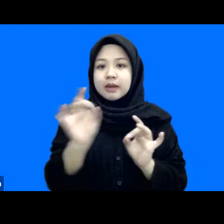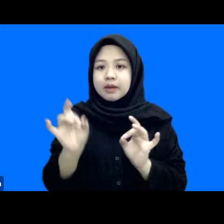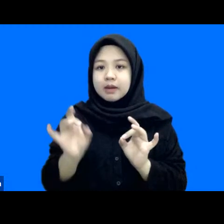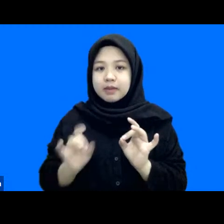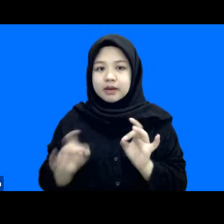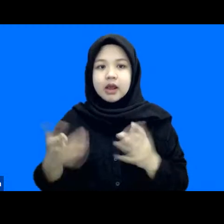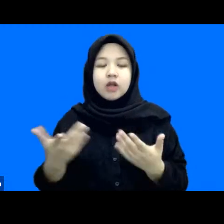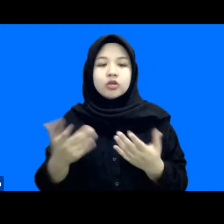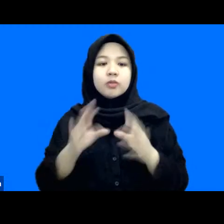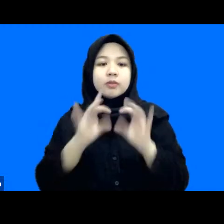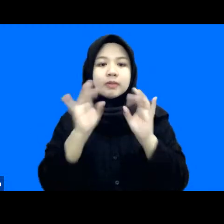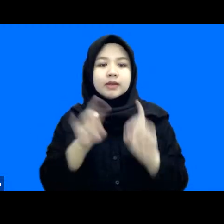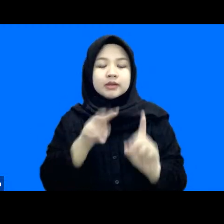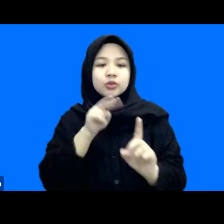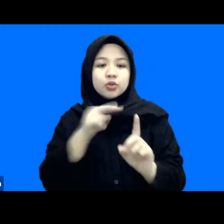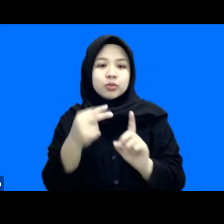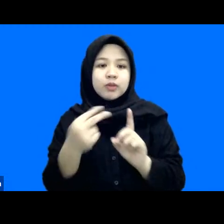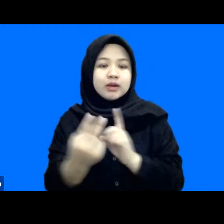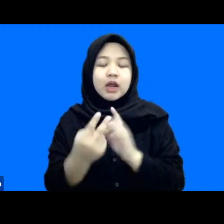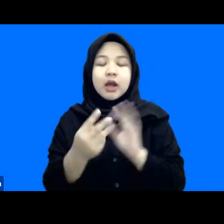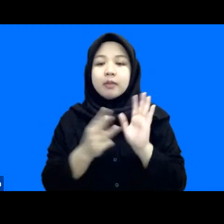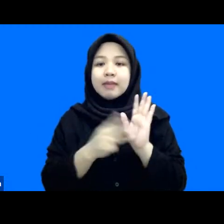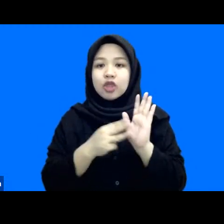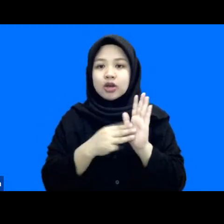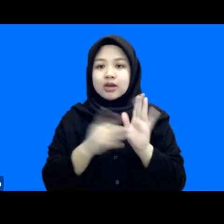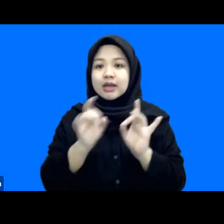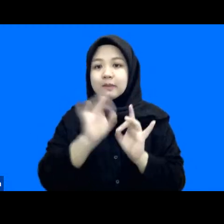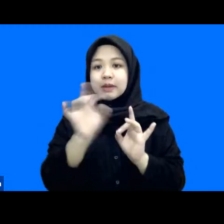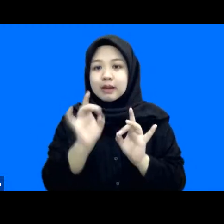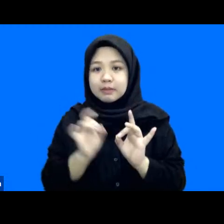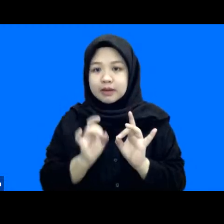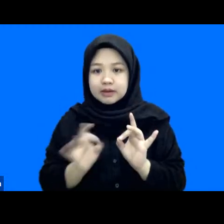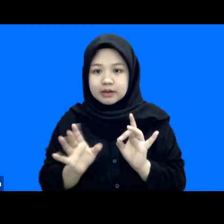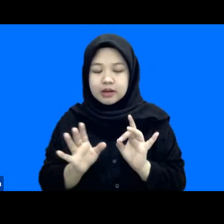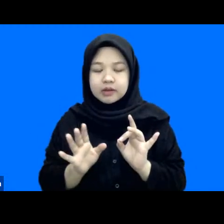and etc. as an option of